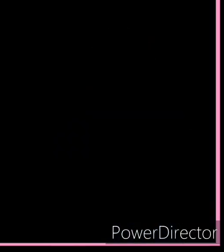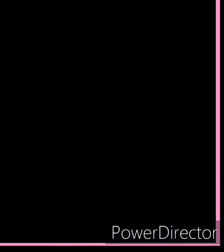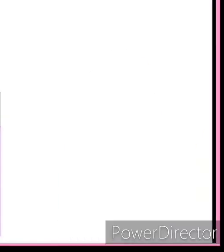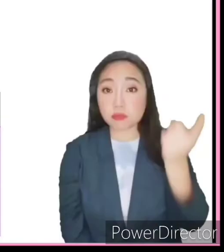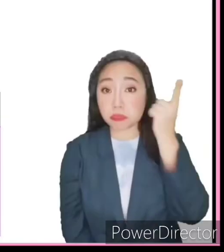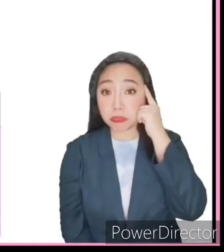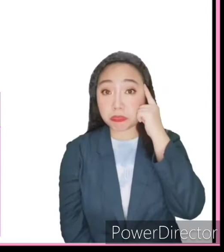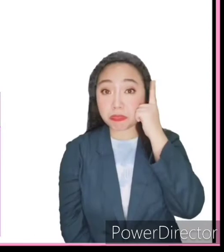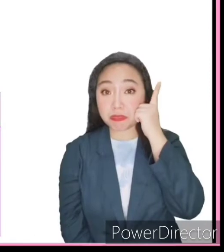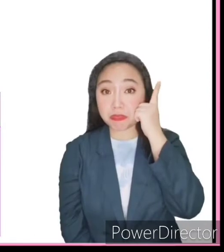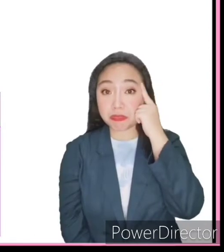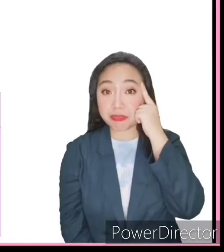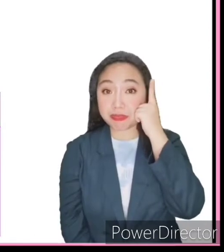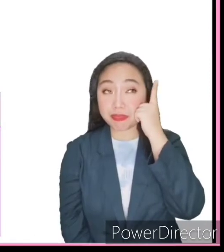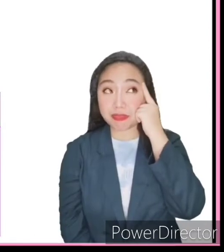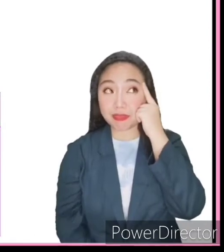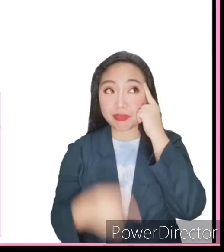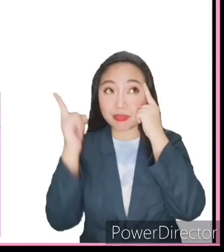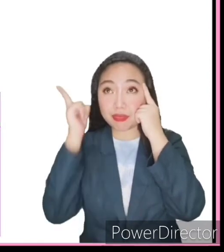Okay?